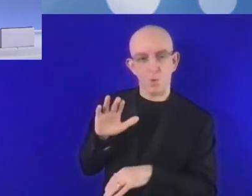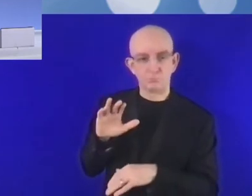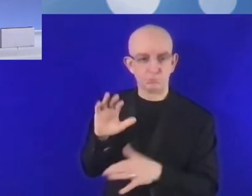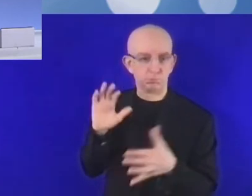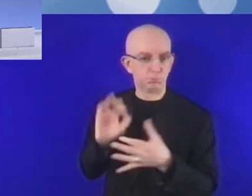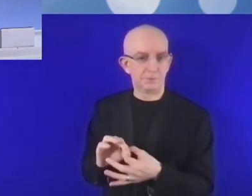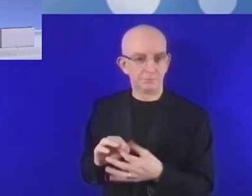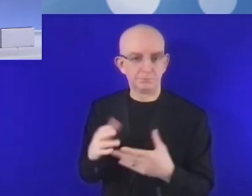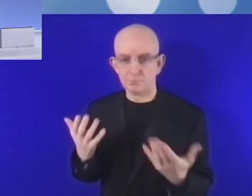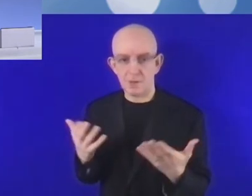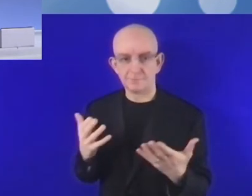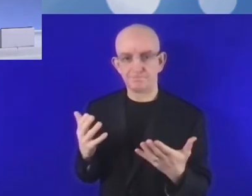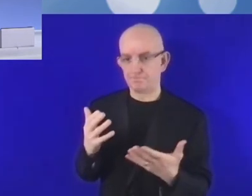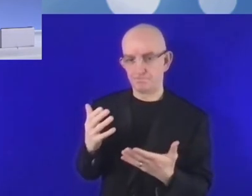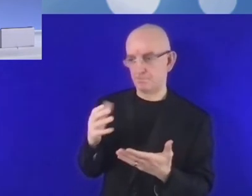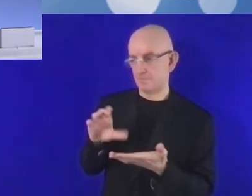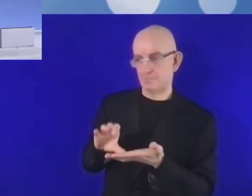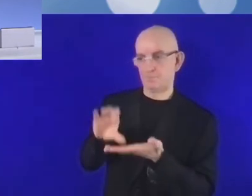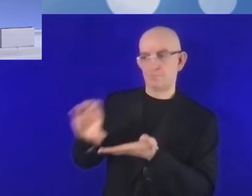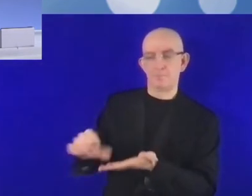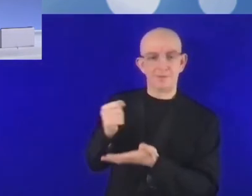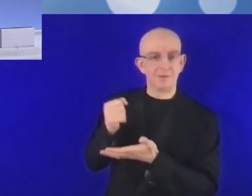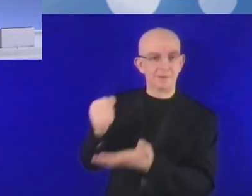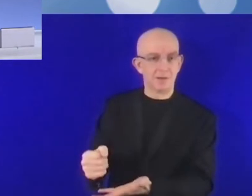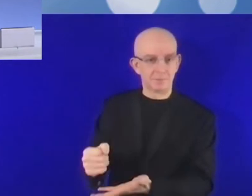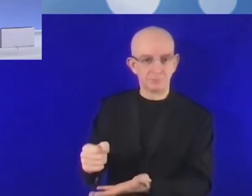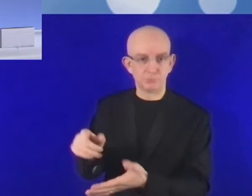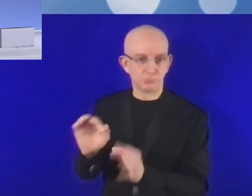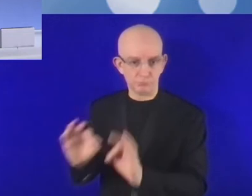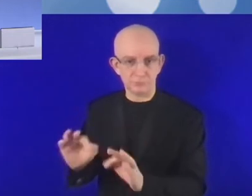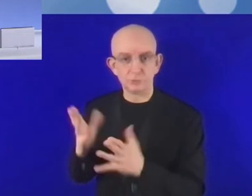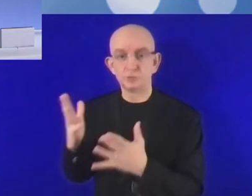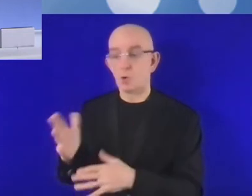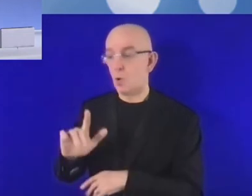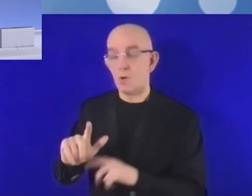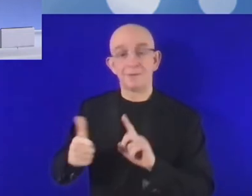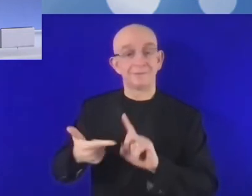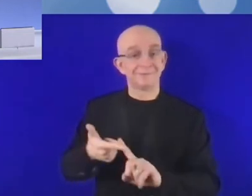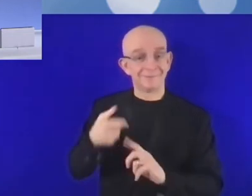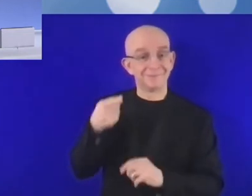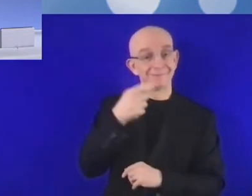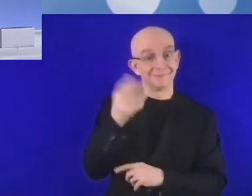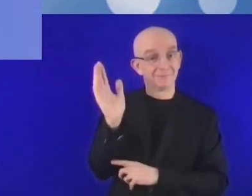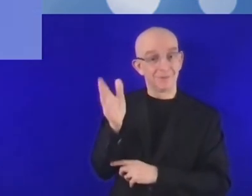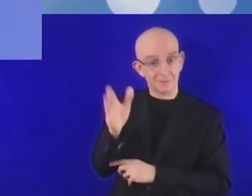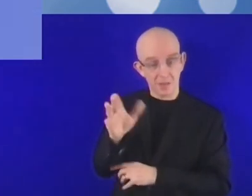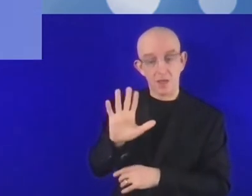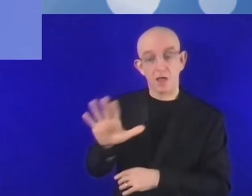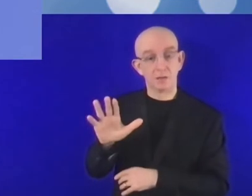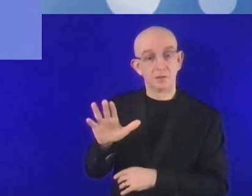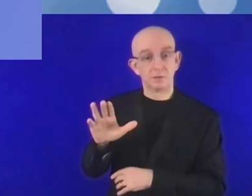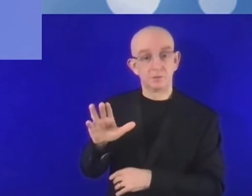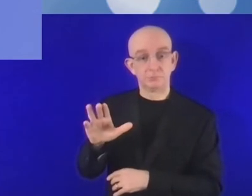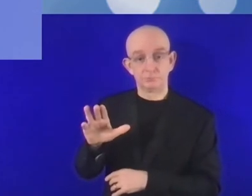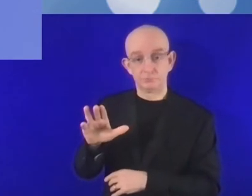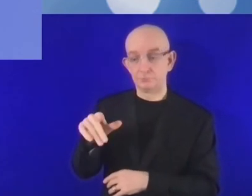the next speaker president teresa cervinska with a very big experience in finance and in financing activities